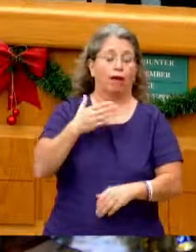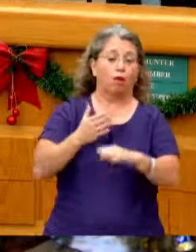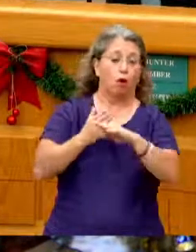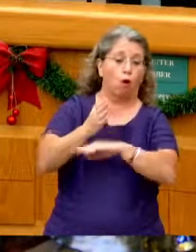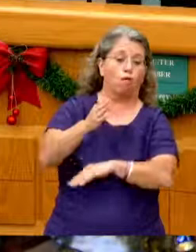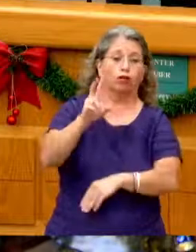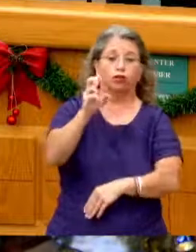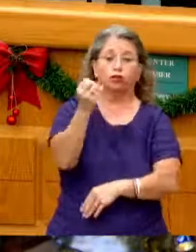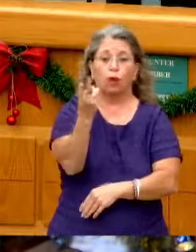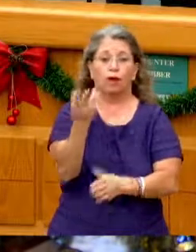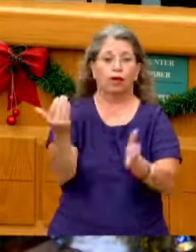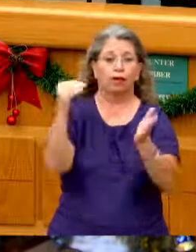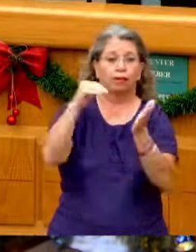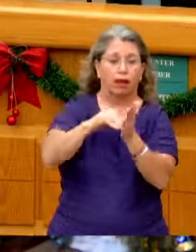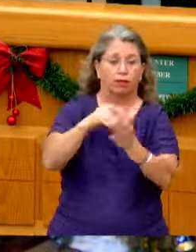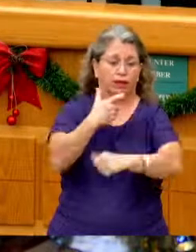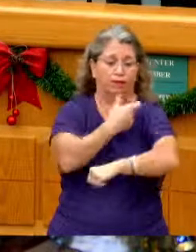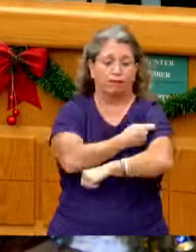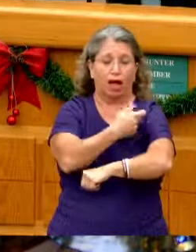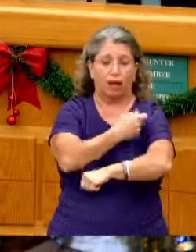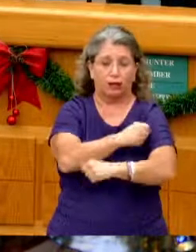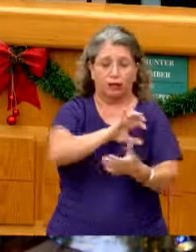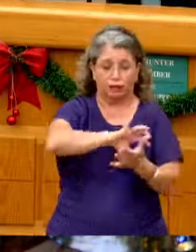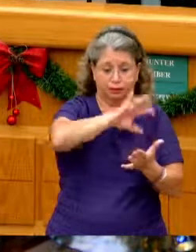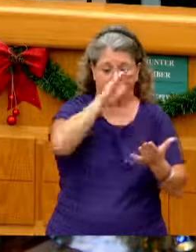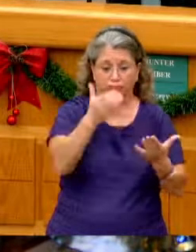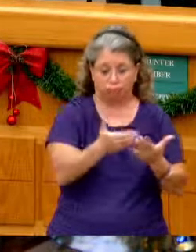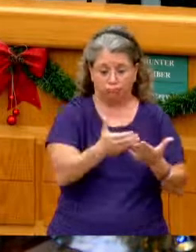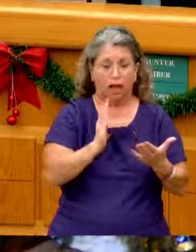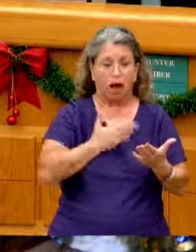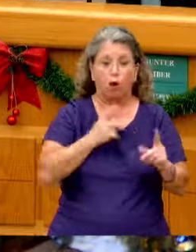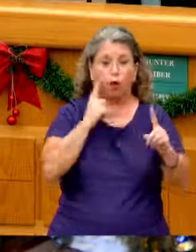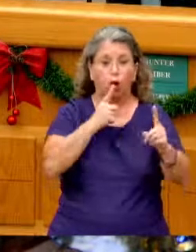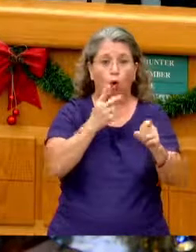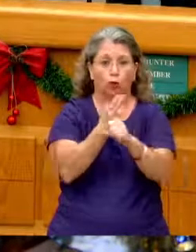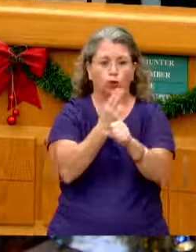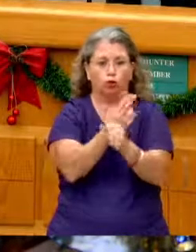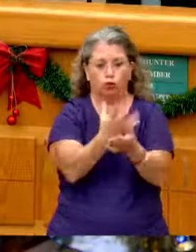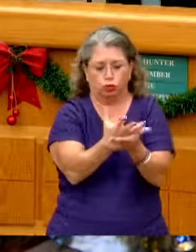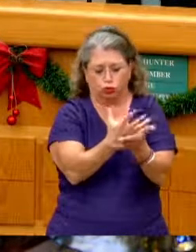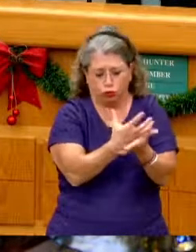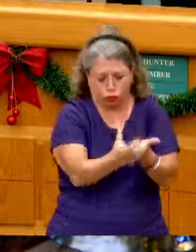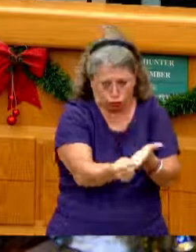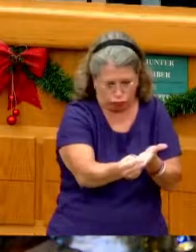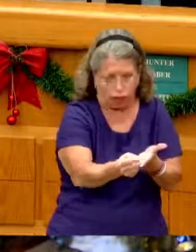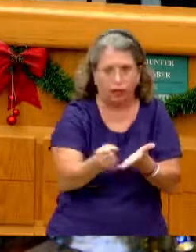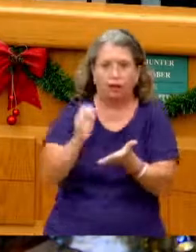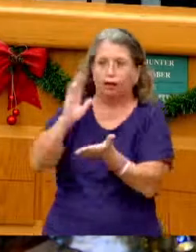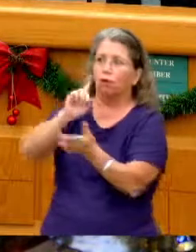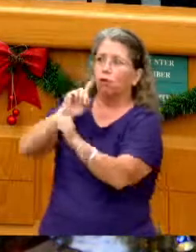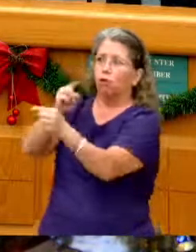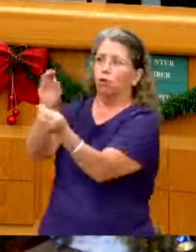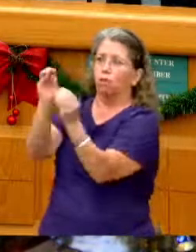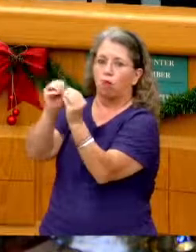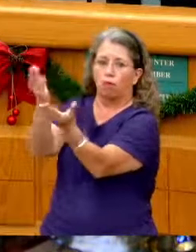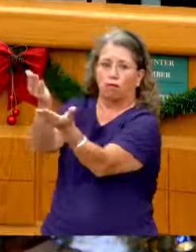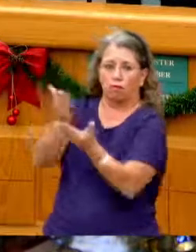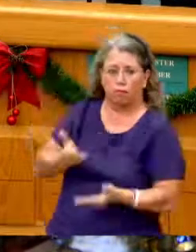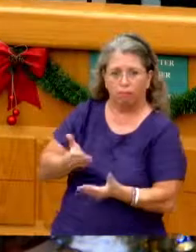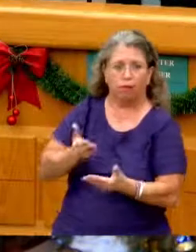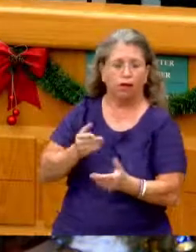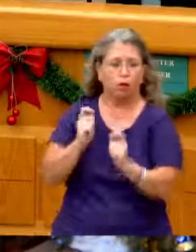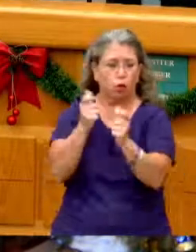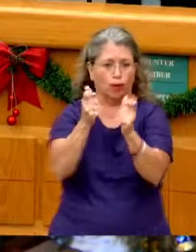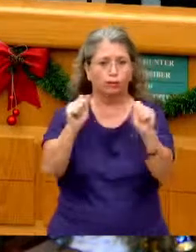here in Nueces County, and our goal is to use every single one of them and get more as quickly as we can. I want to